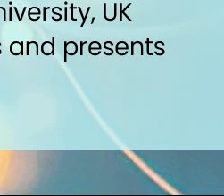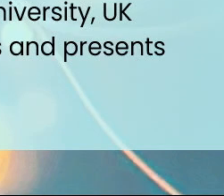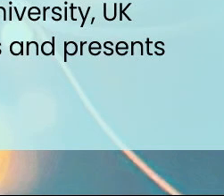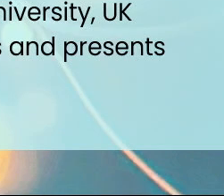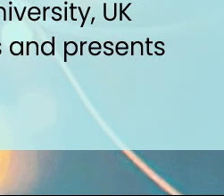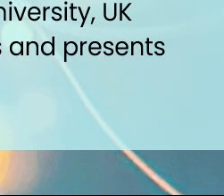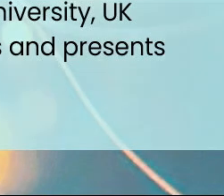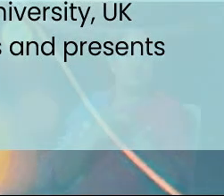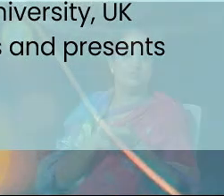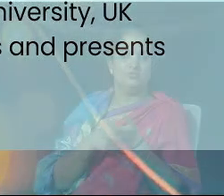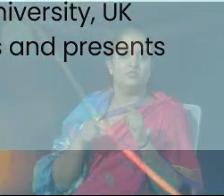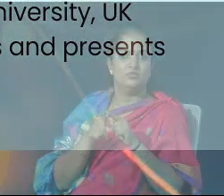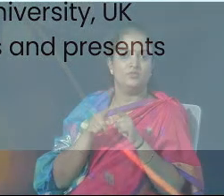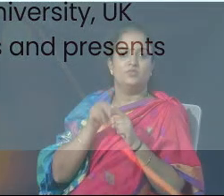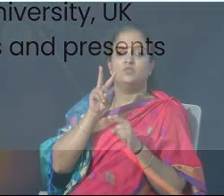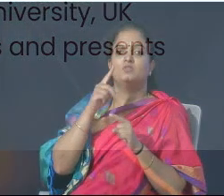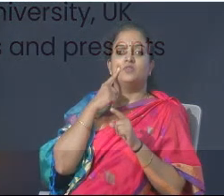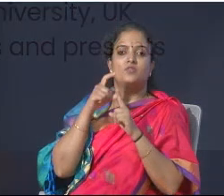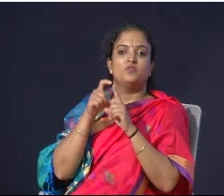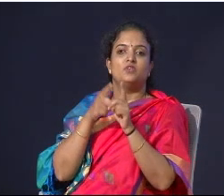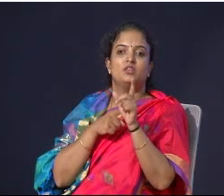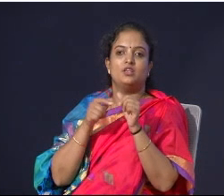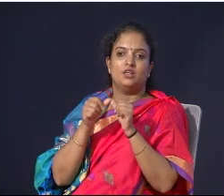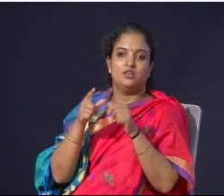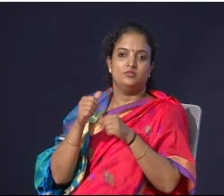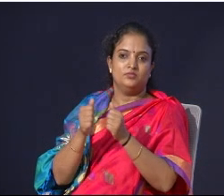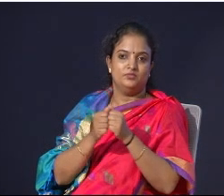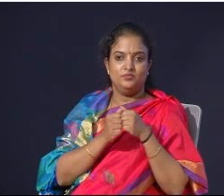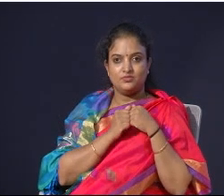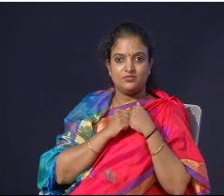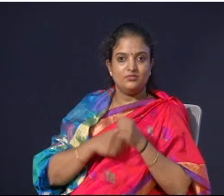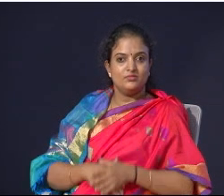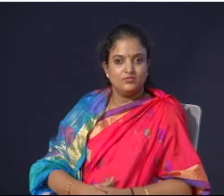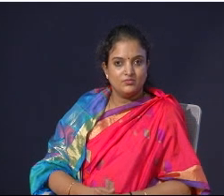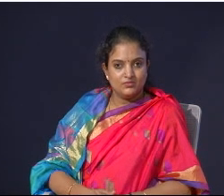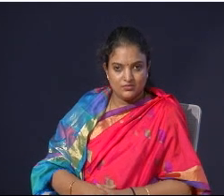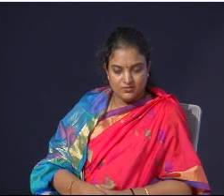request Sister Vidya Praveena to escort Dr. Gandhi to the stage, please.